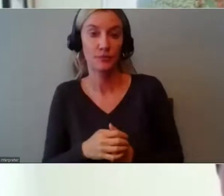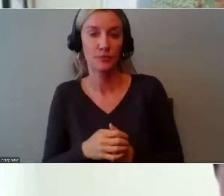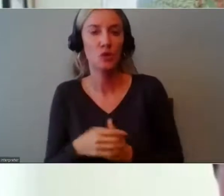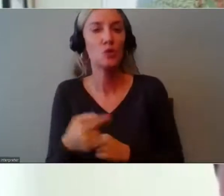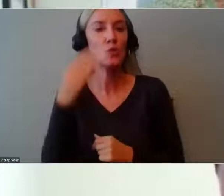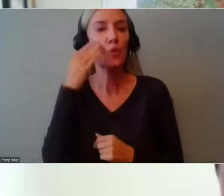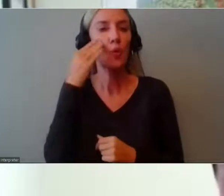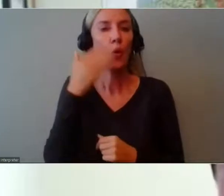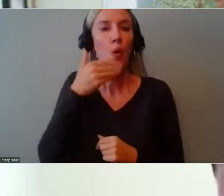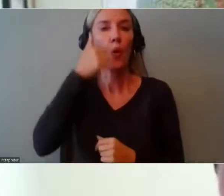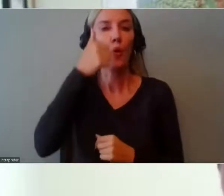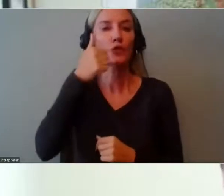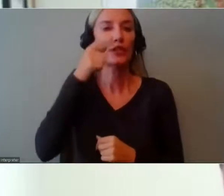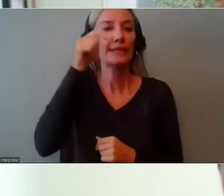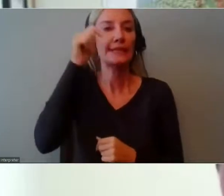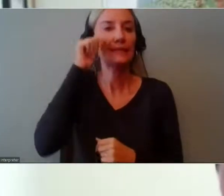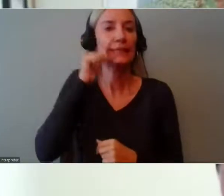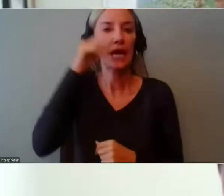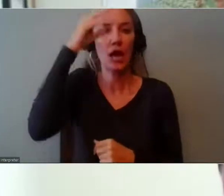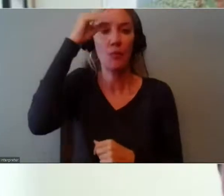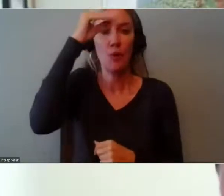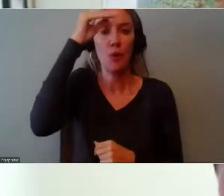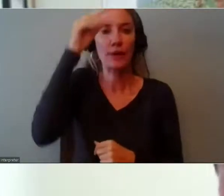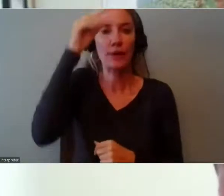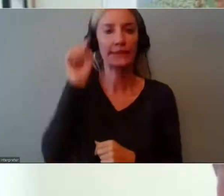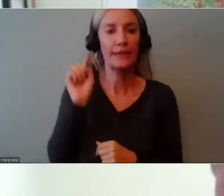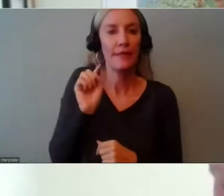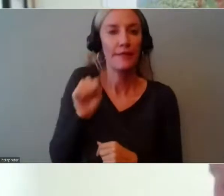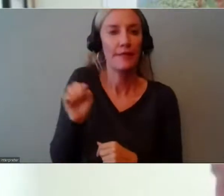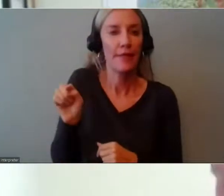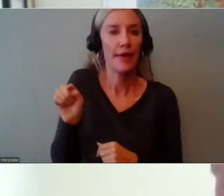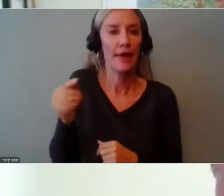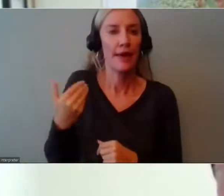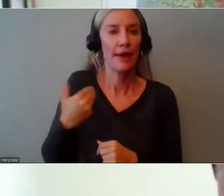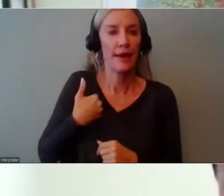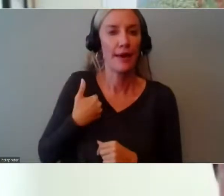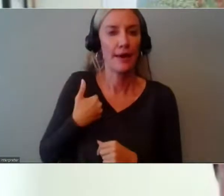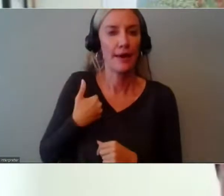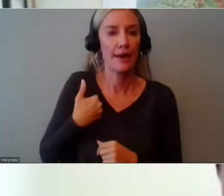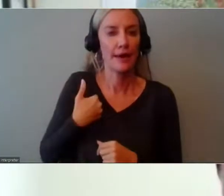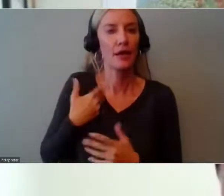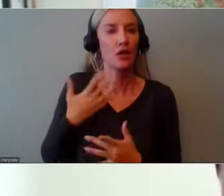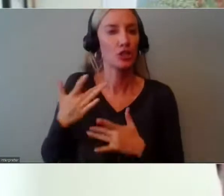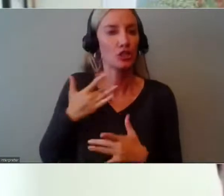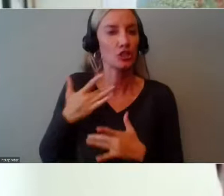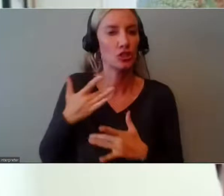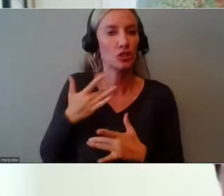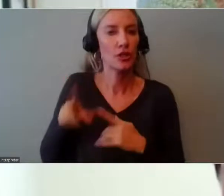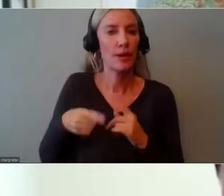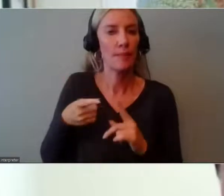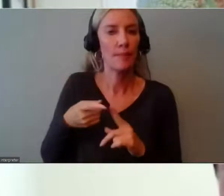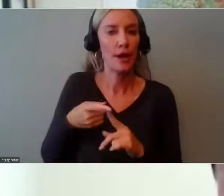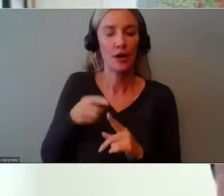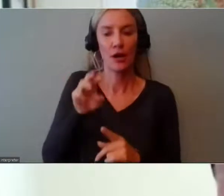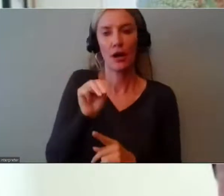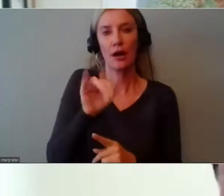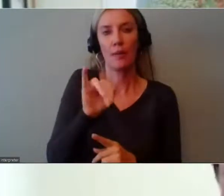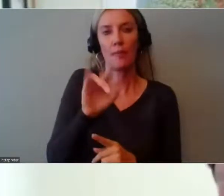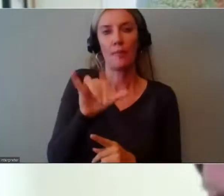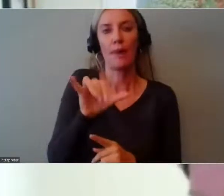older teenage boys, they had a concern about myocarditis